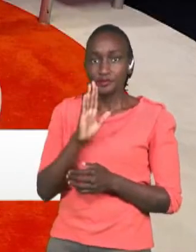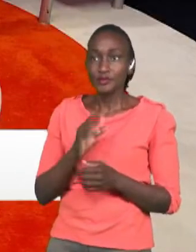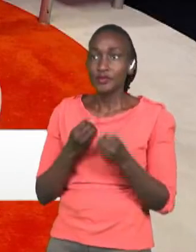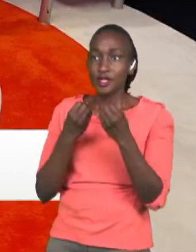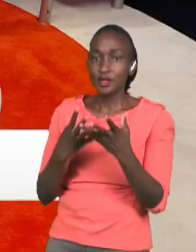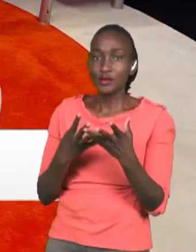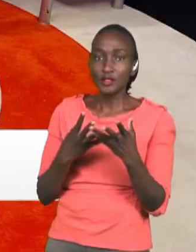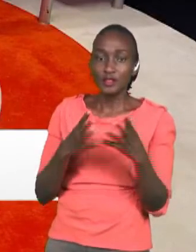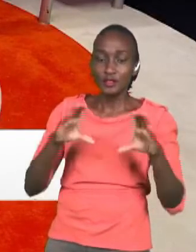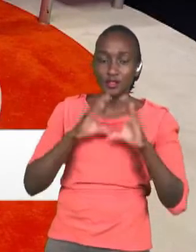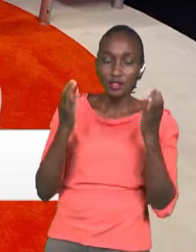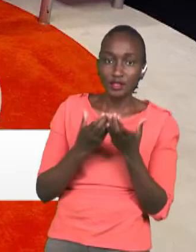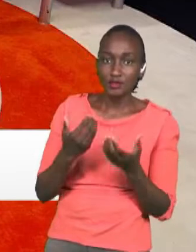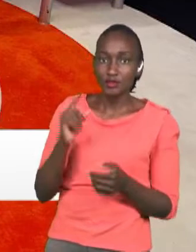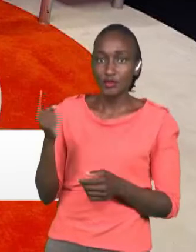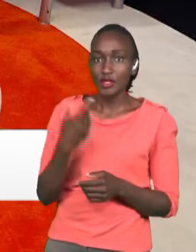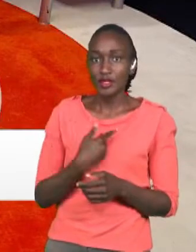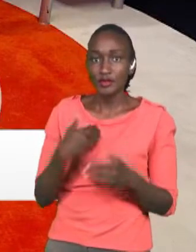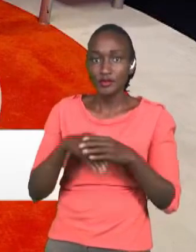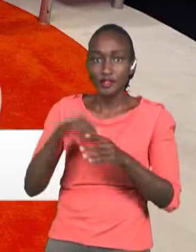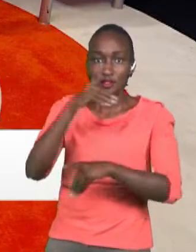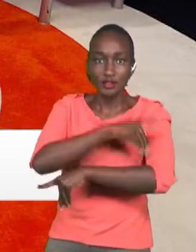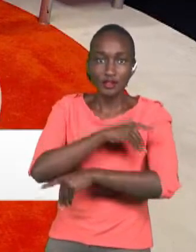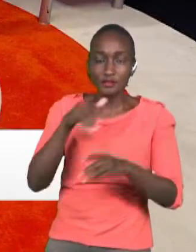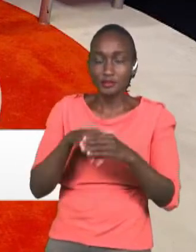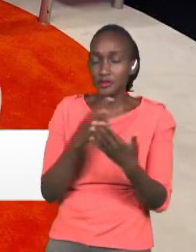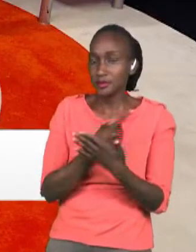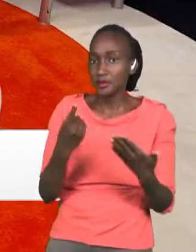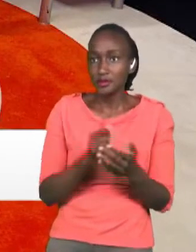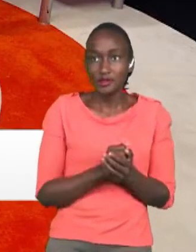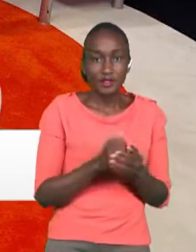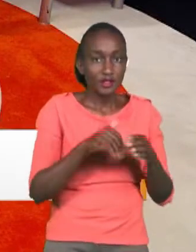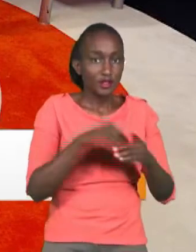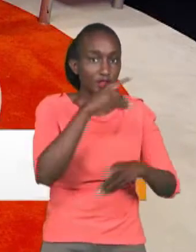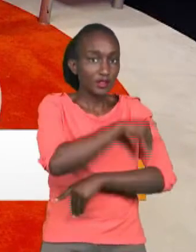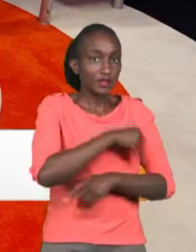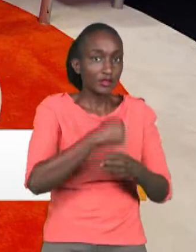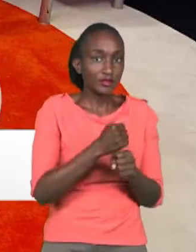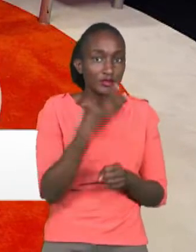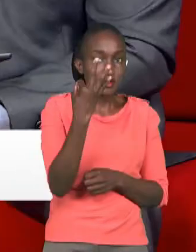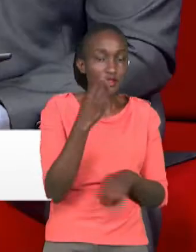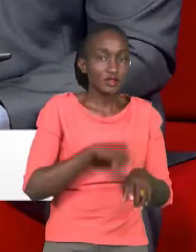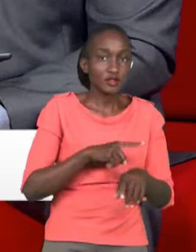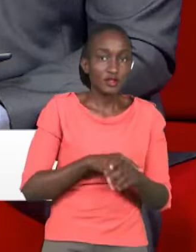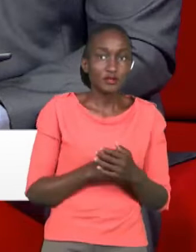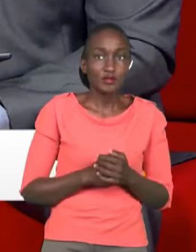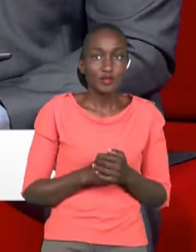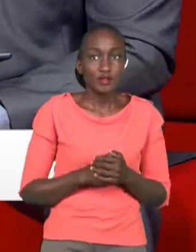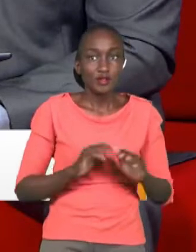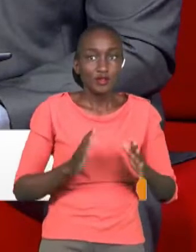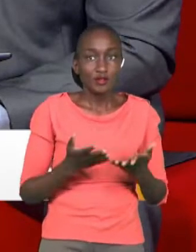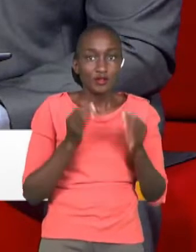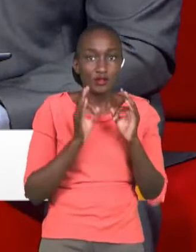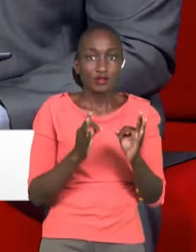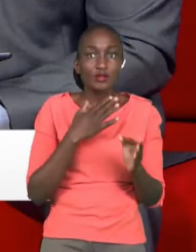sessions should one have in a day, in a month, in a week? You can do it every, you know, like 3 times a week. Or you can, if you want to